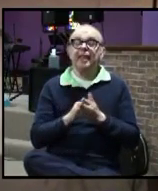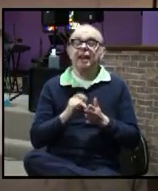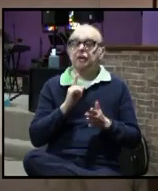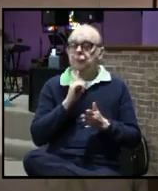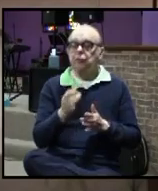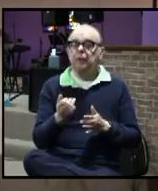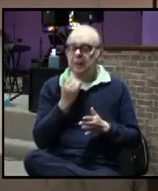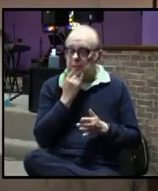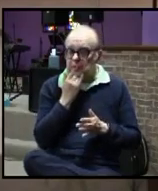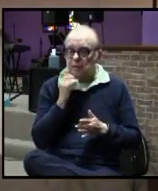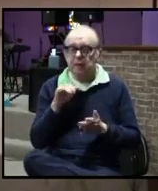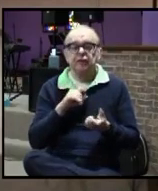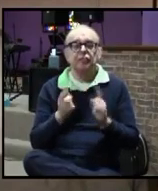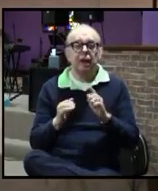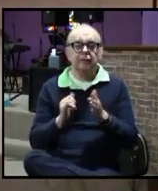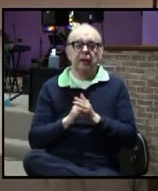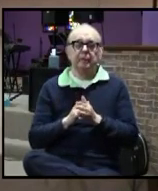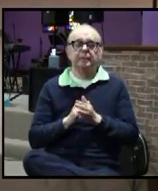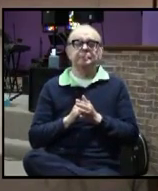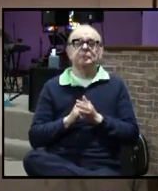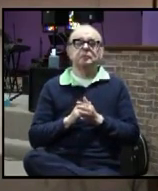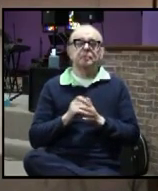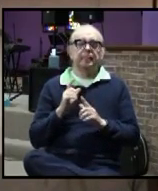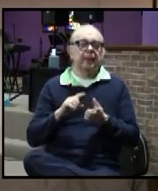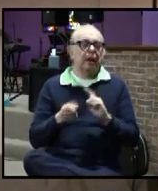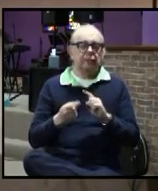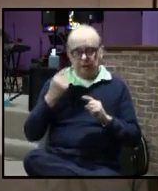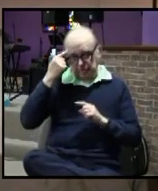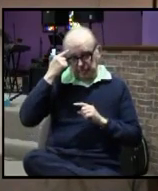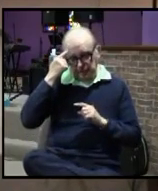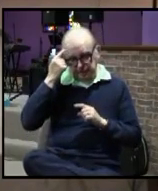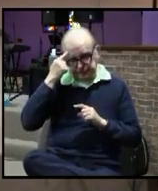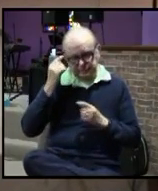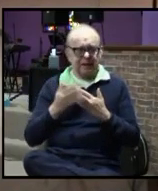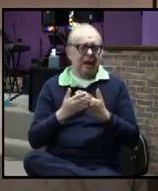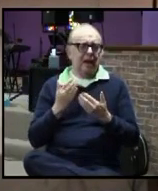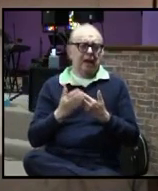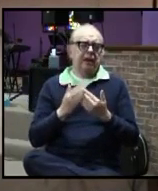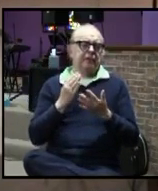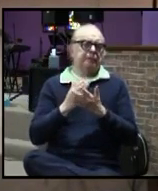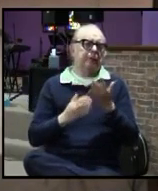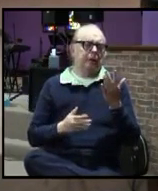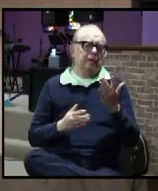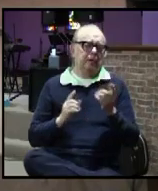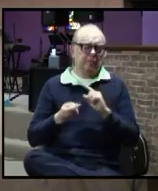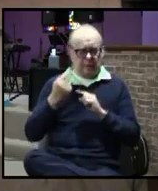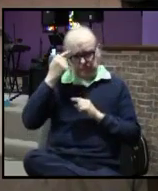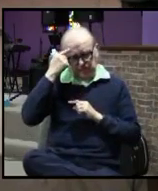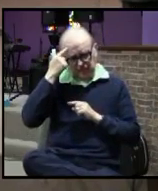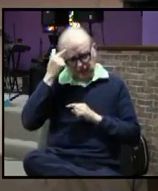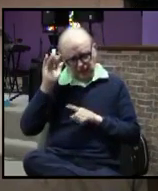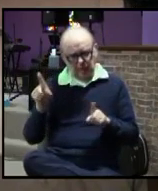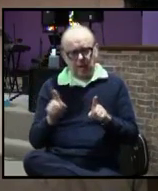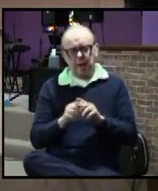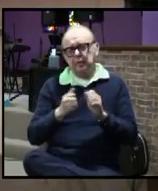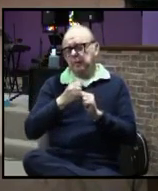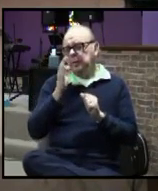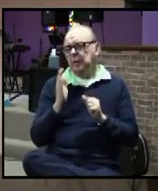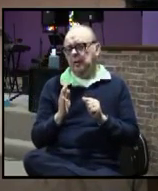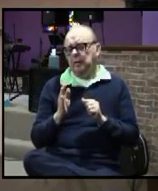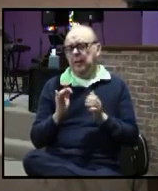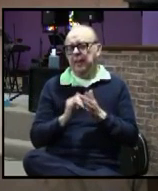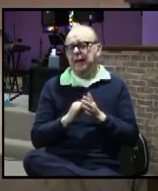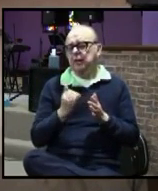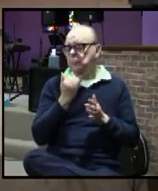wrong, and it needs to change. But you can't just have a change of mind. See, that's easy. That's the easiest part. Just changing your mind. Yeah, I agree with